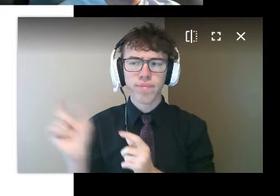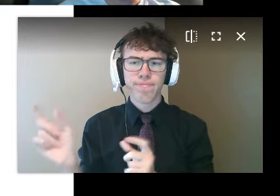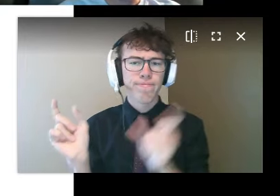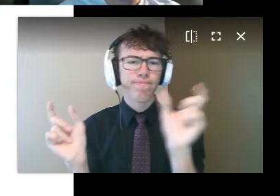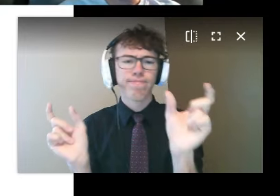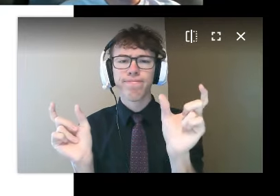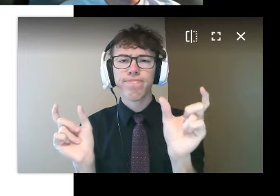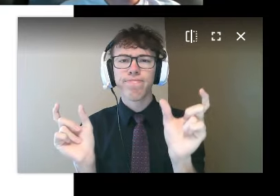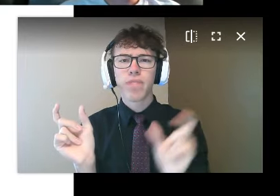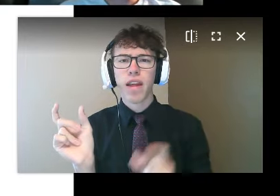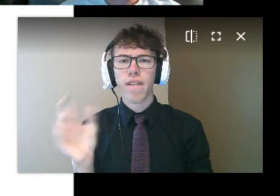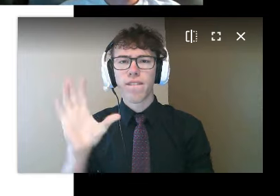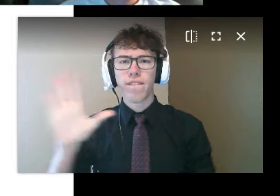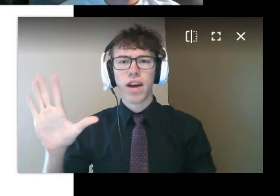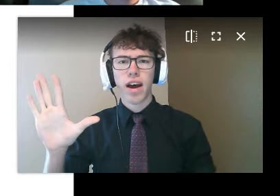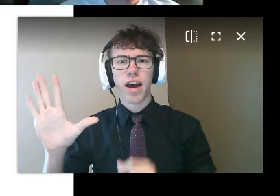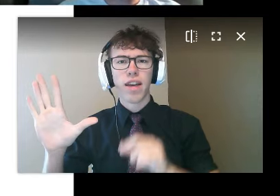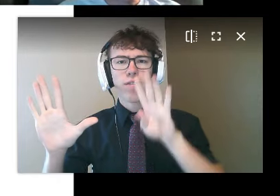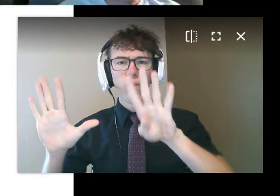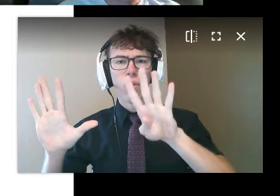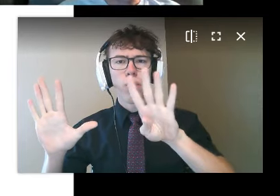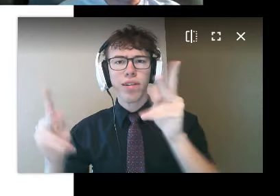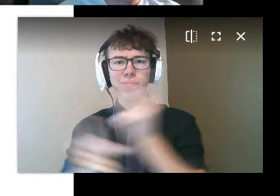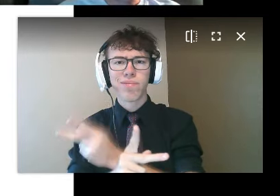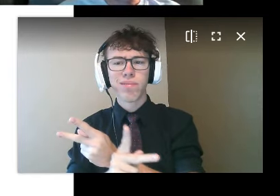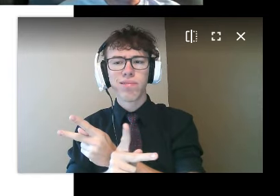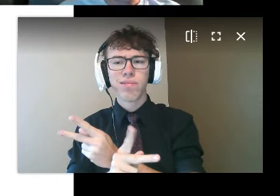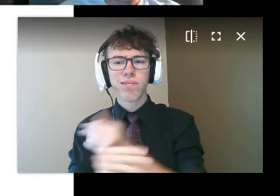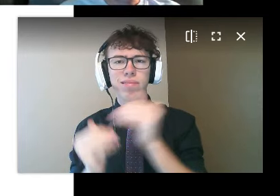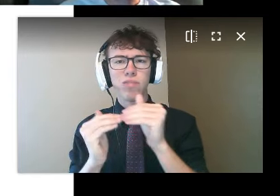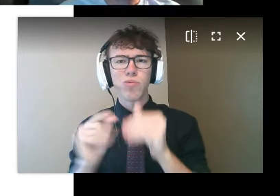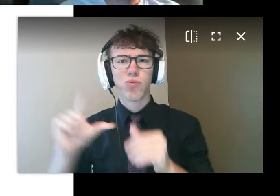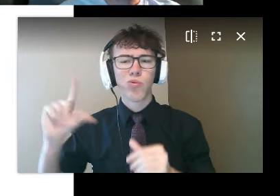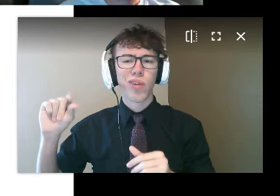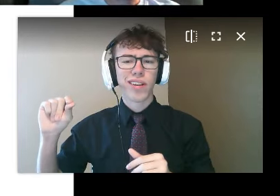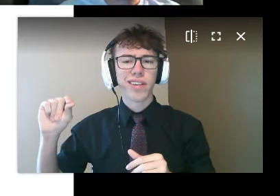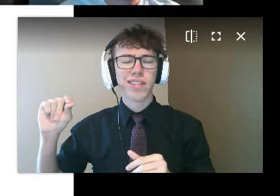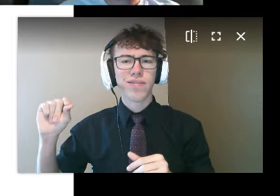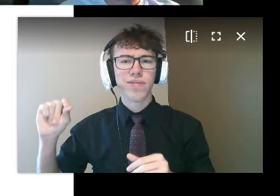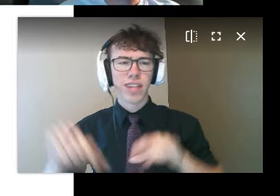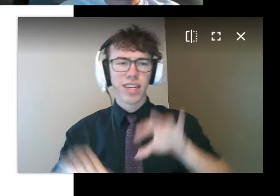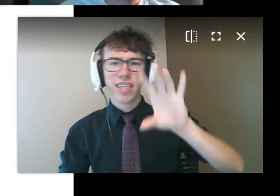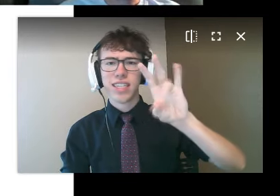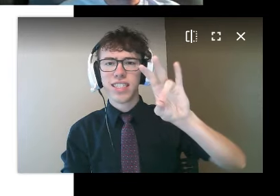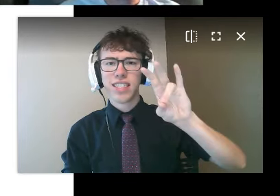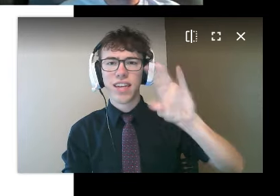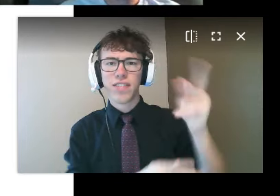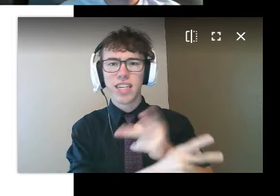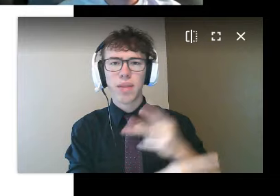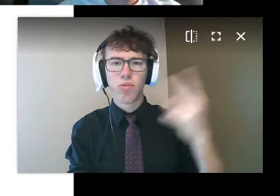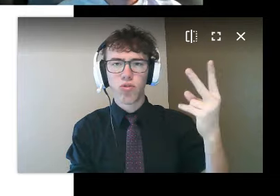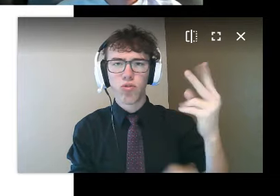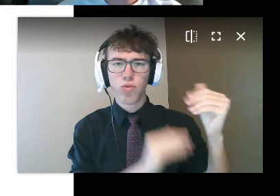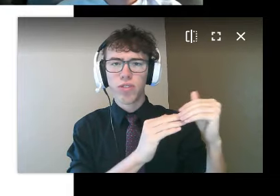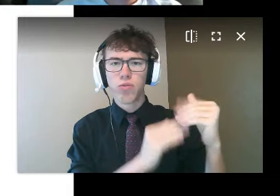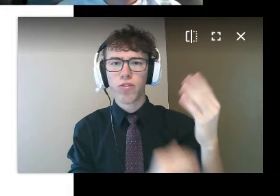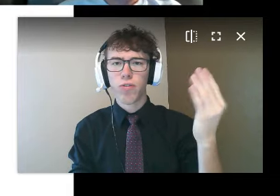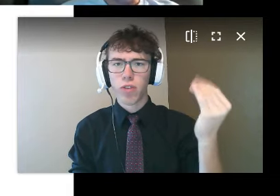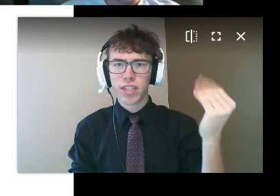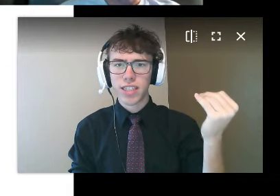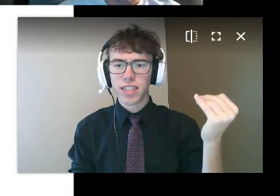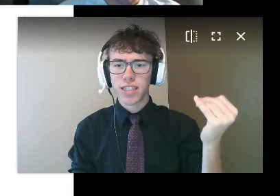20. And then we also have it over here, which is 7 times 2, which is also 14.